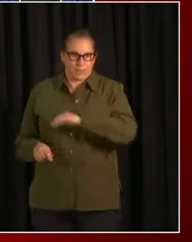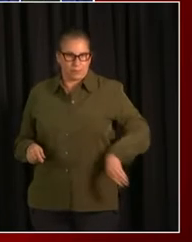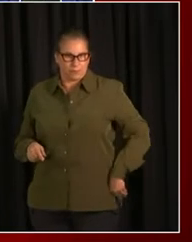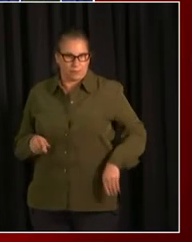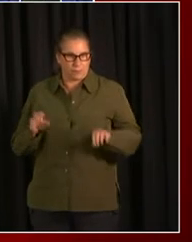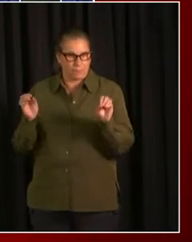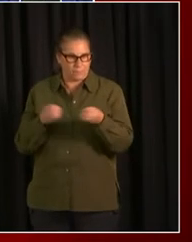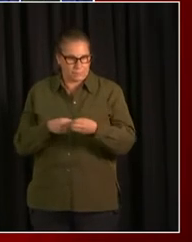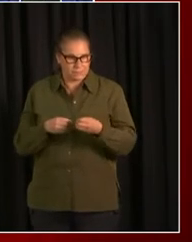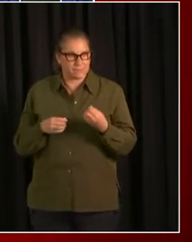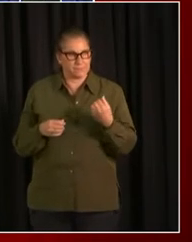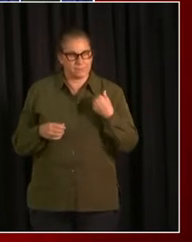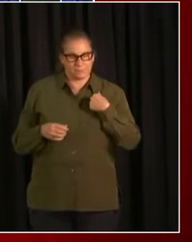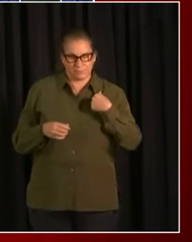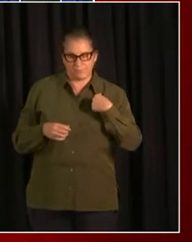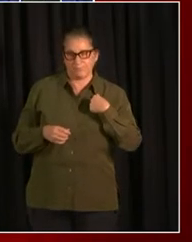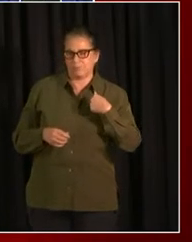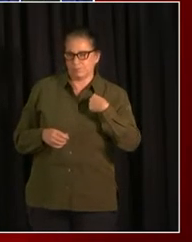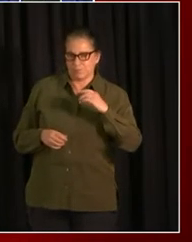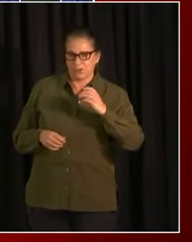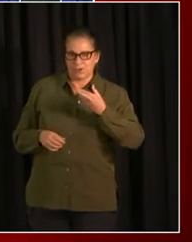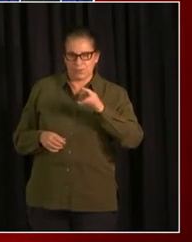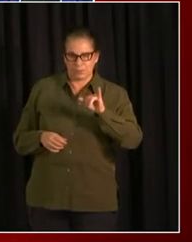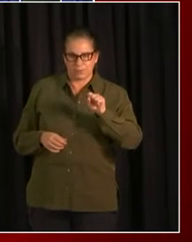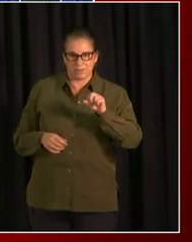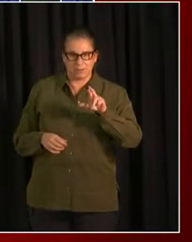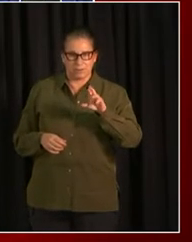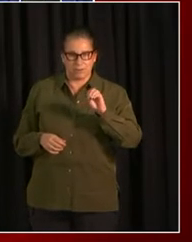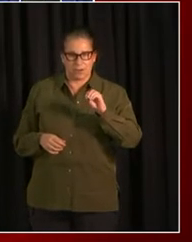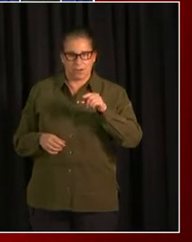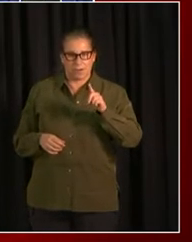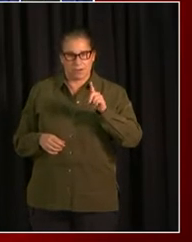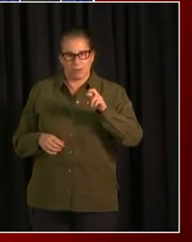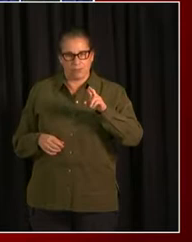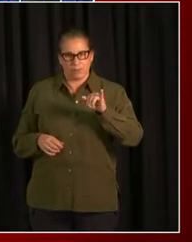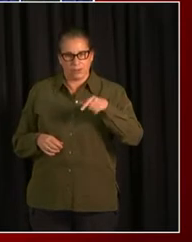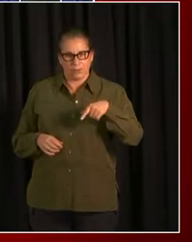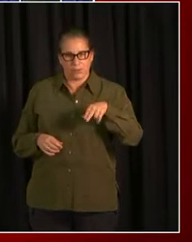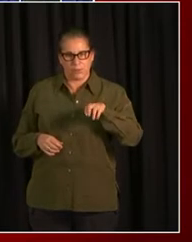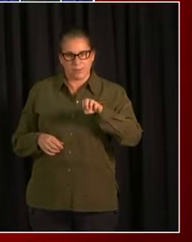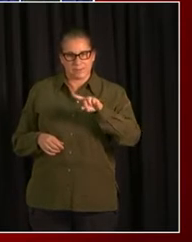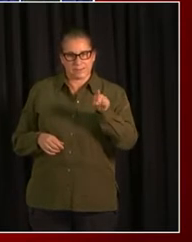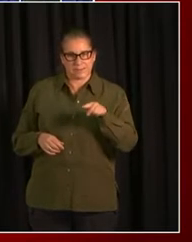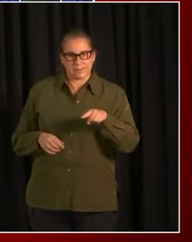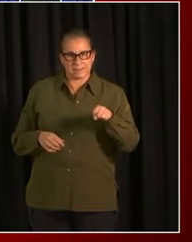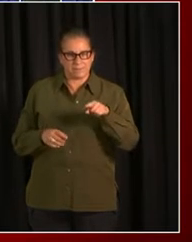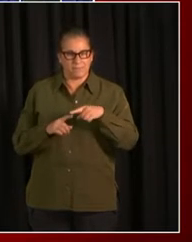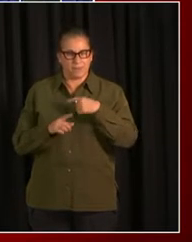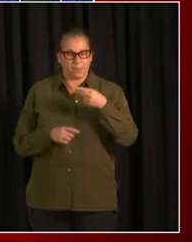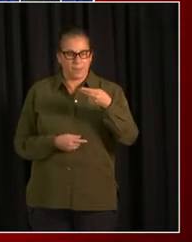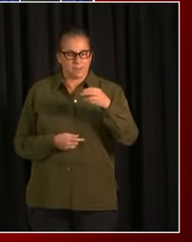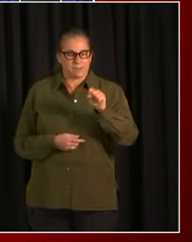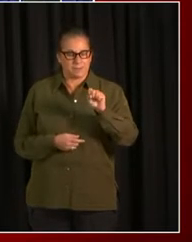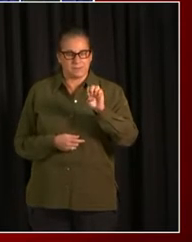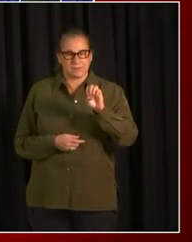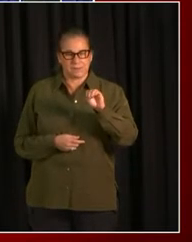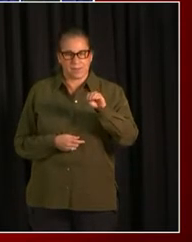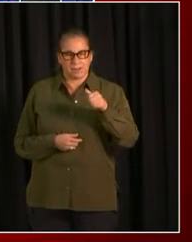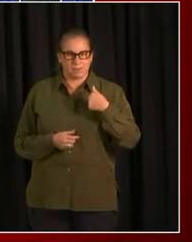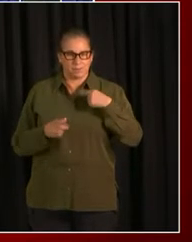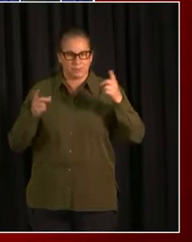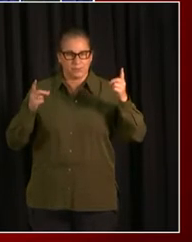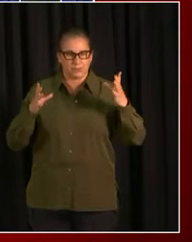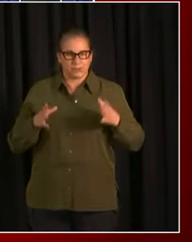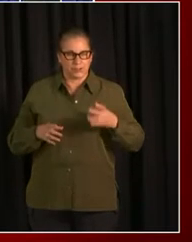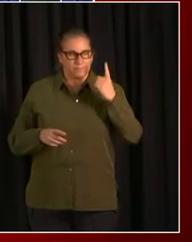in person here with us at 4 is Director Christopher Rodriguez. He is the director of the DC Homeland Security and